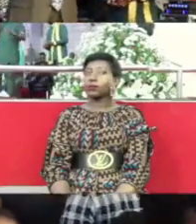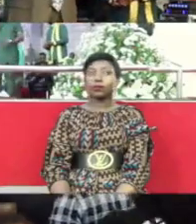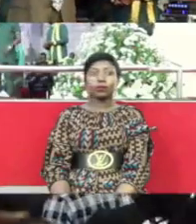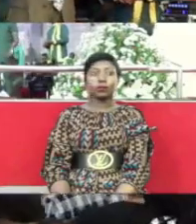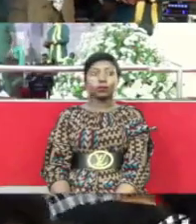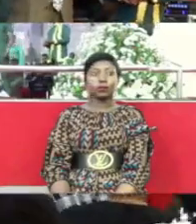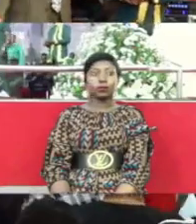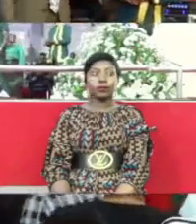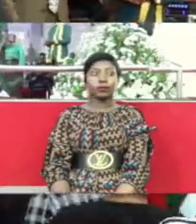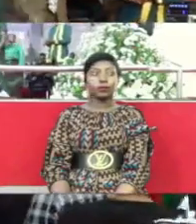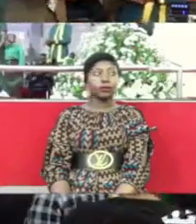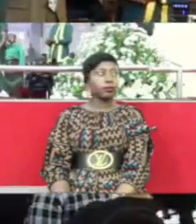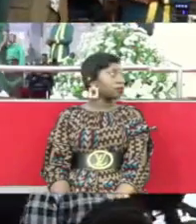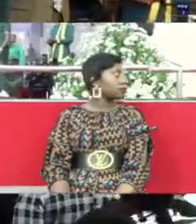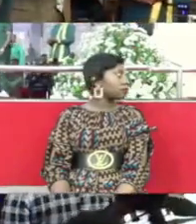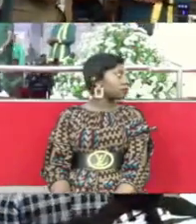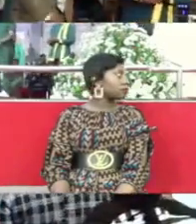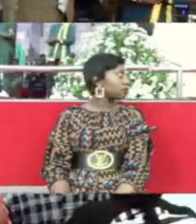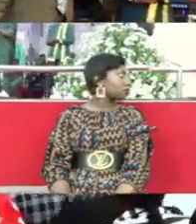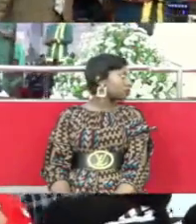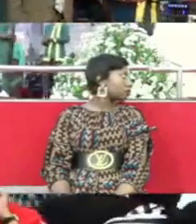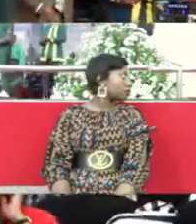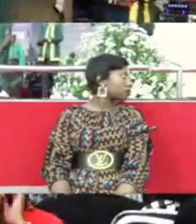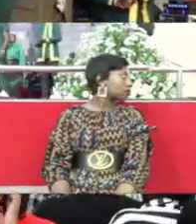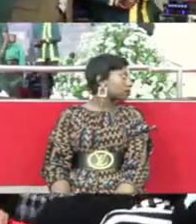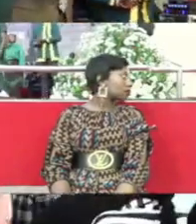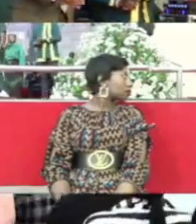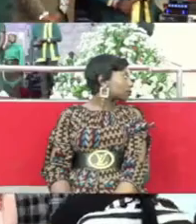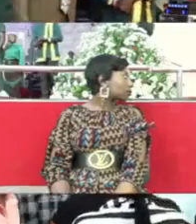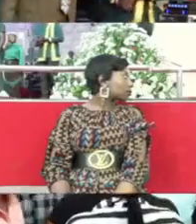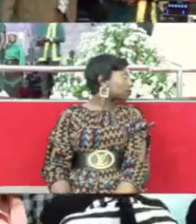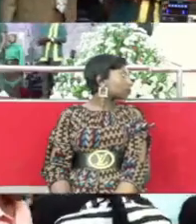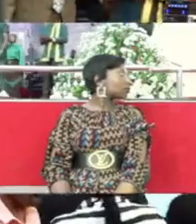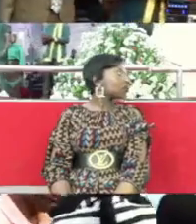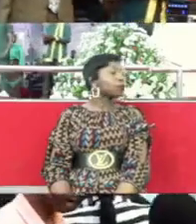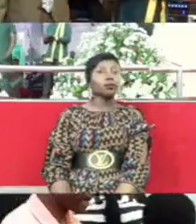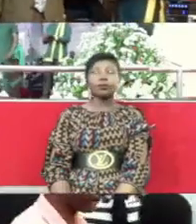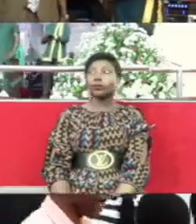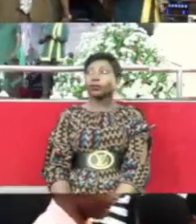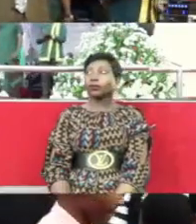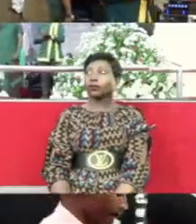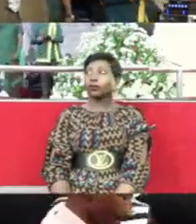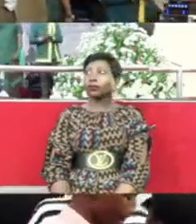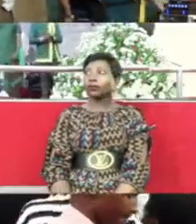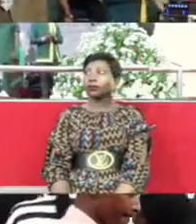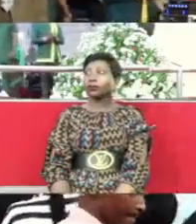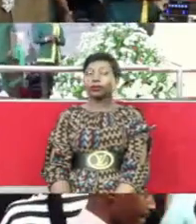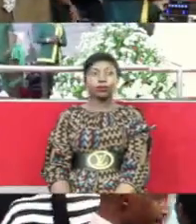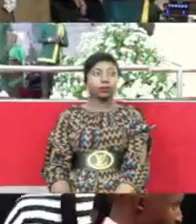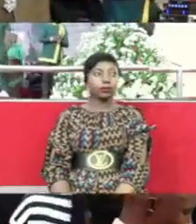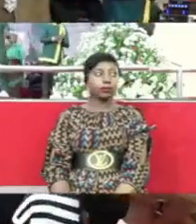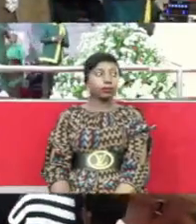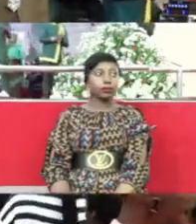Mungu akufungulie njia. Hebu huu upako uwe ni wa kukufungulia njia. Katika jina la Yesu Kristo. Na